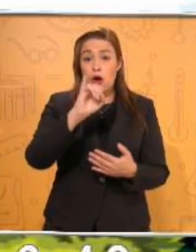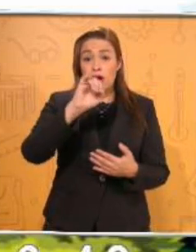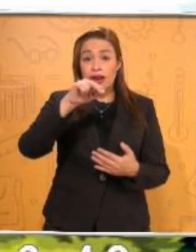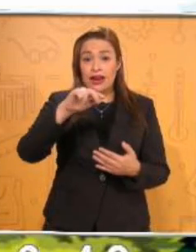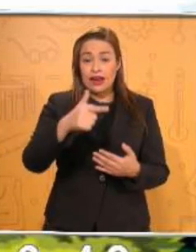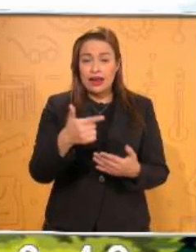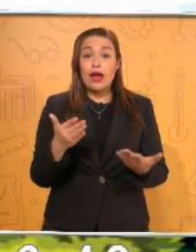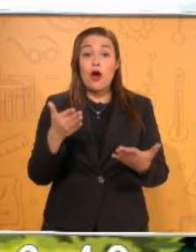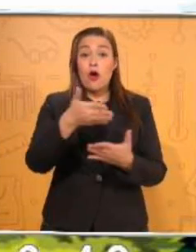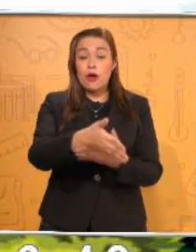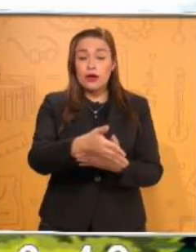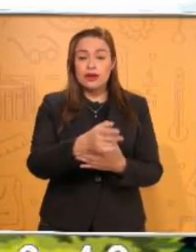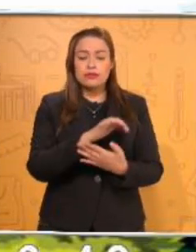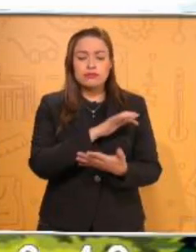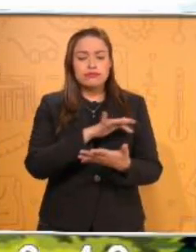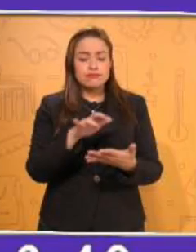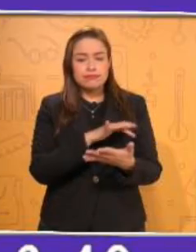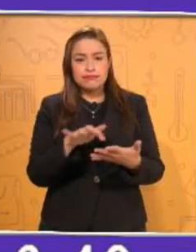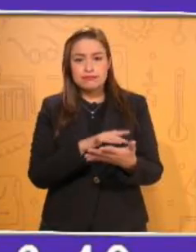Was reading.